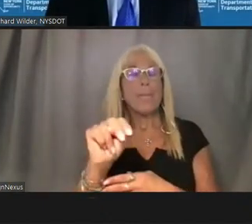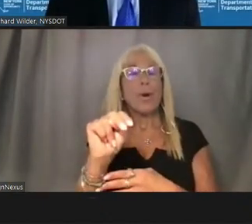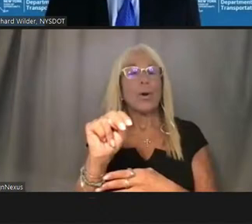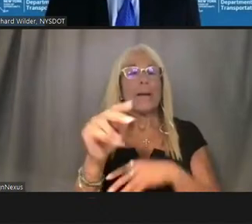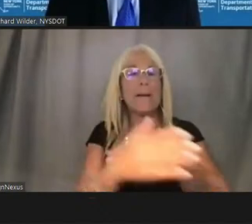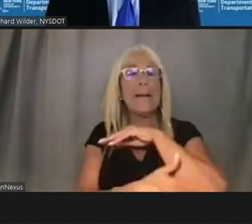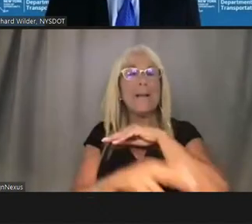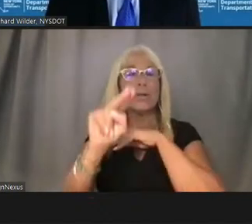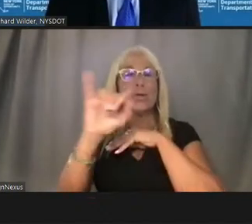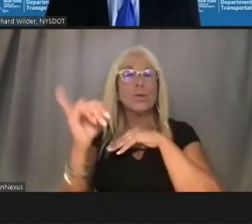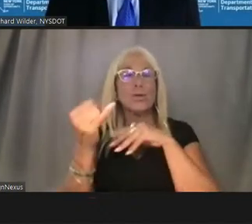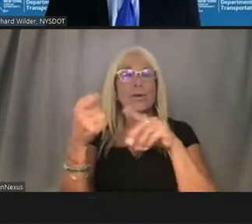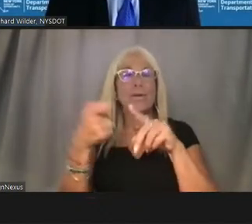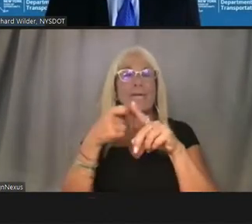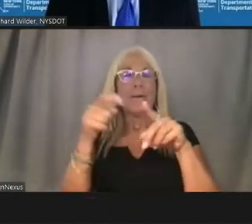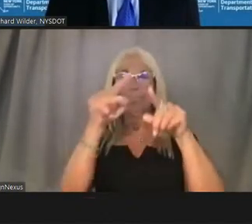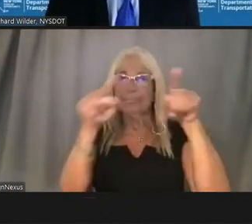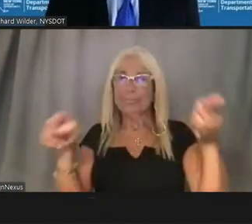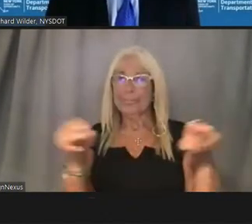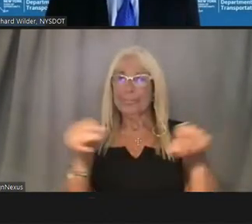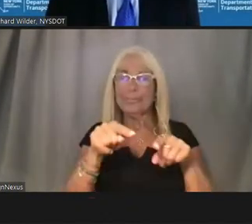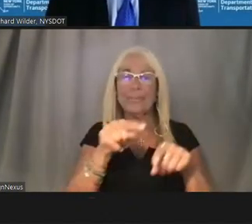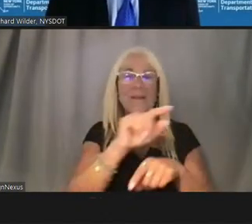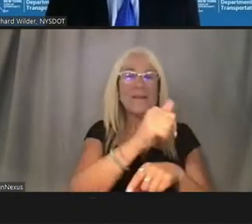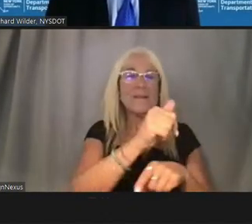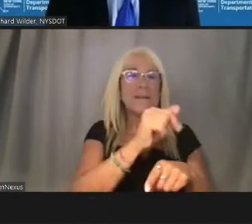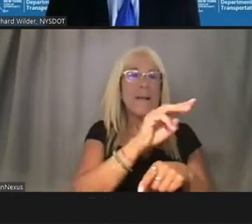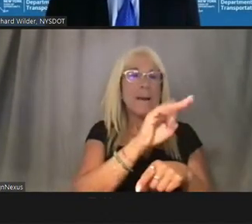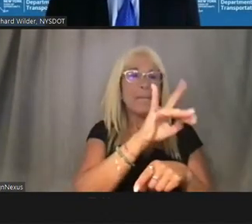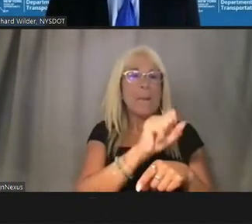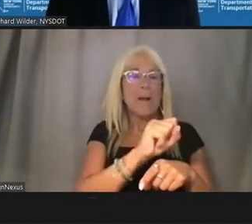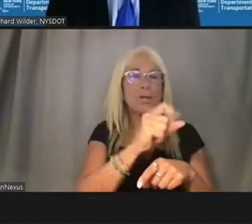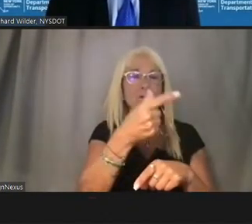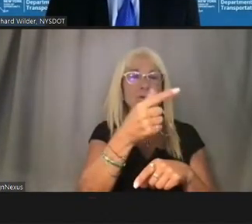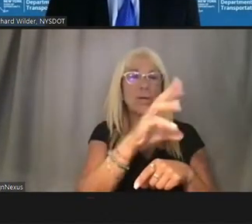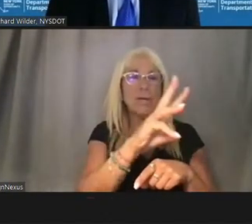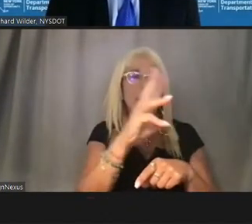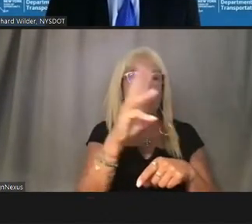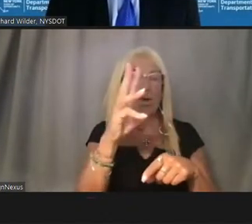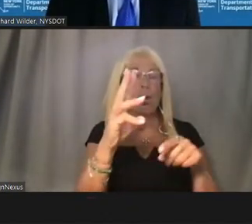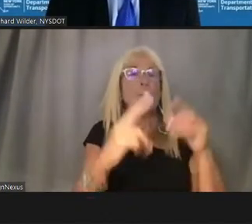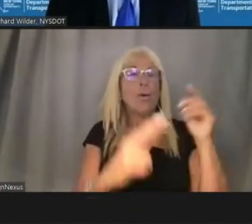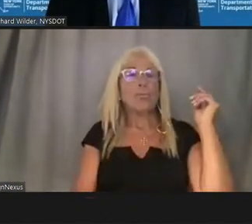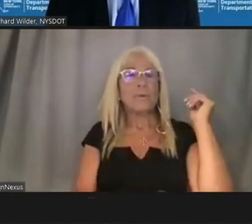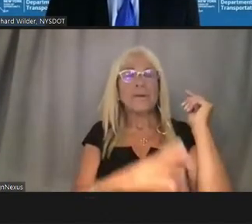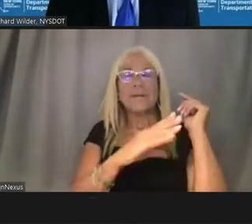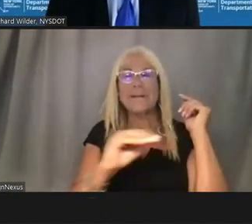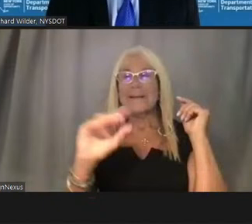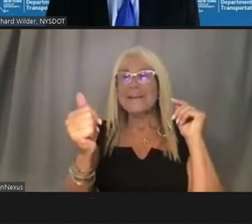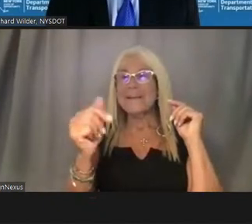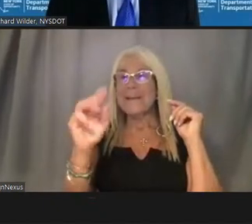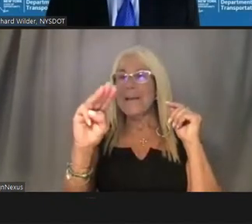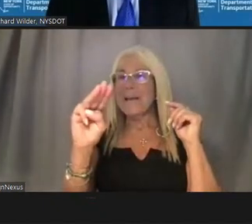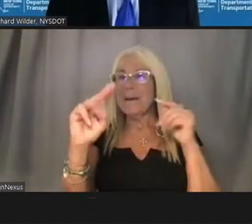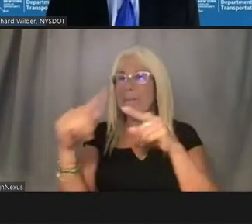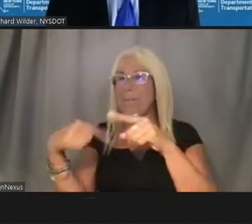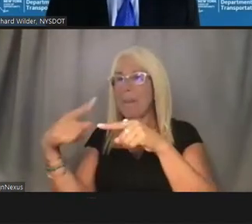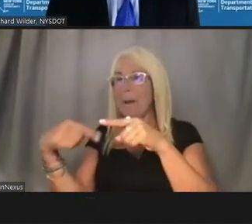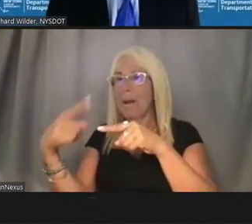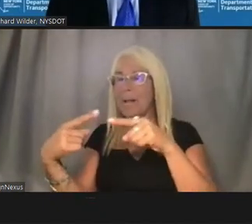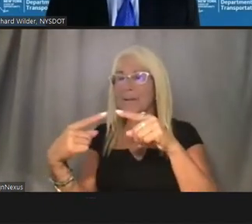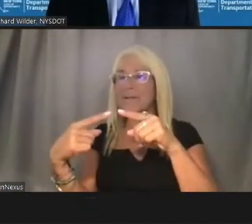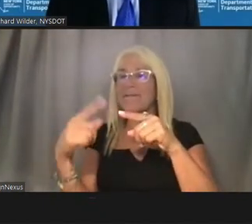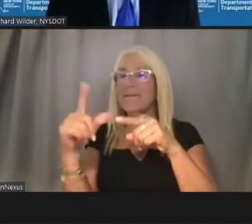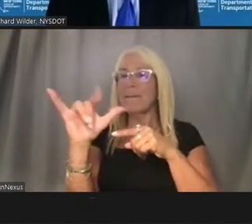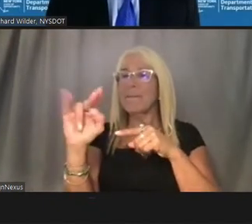exactly 10 miles from the George Washington Bridge and 10 miles from the Lincoln Tunnel I'm testifying today to ask that while working out